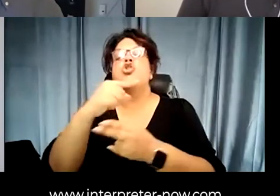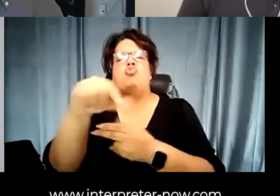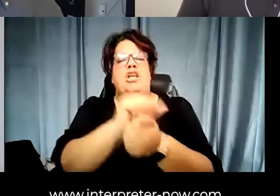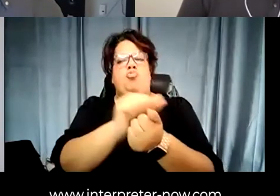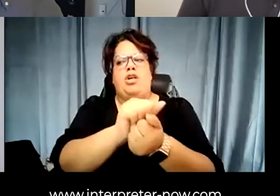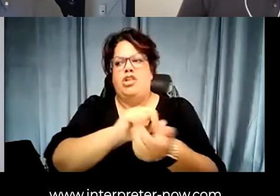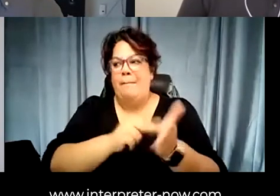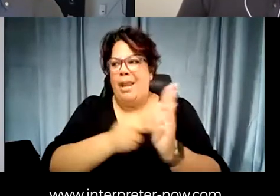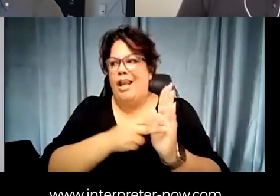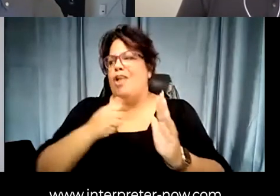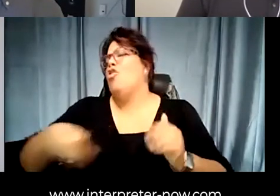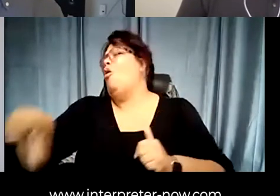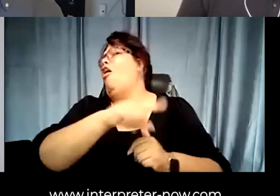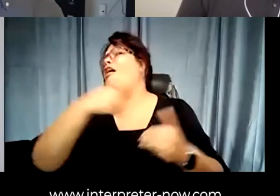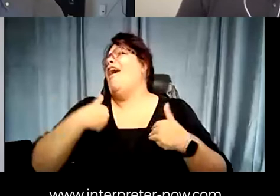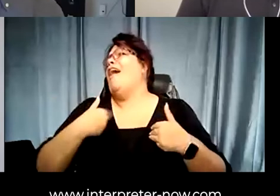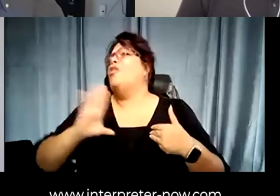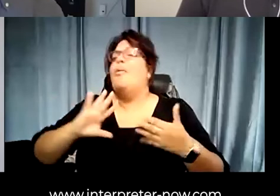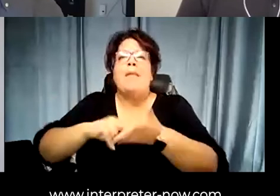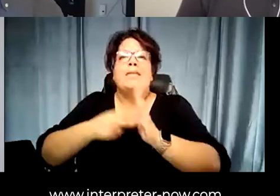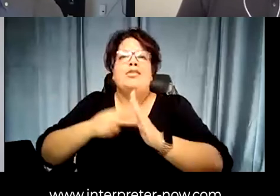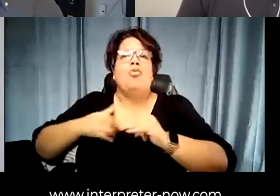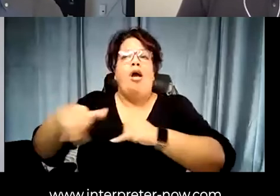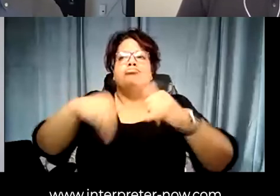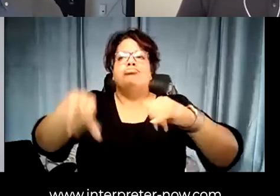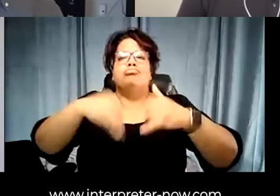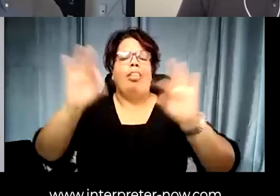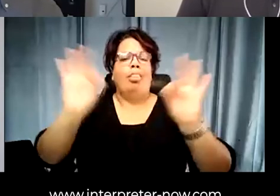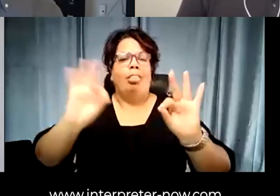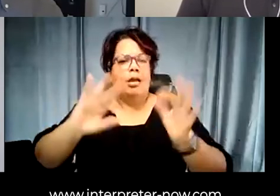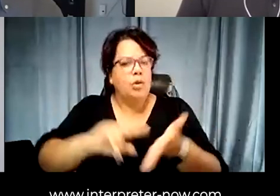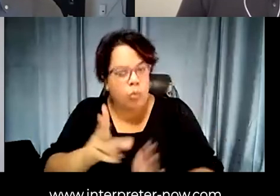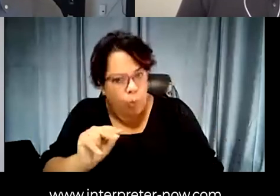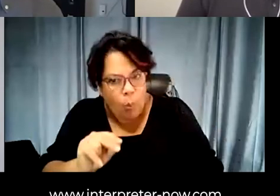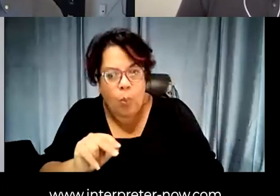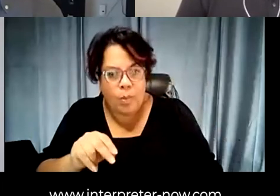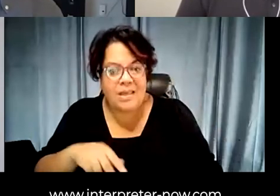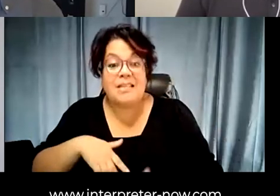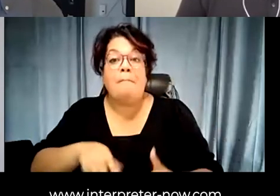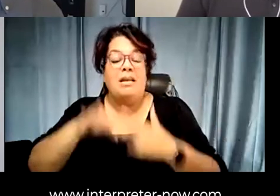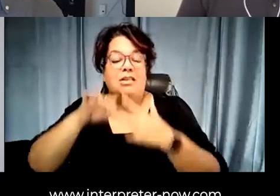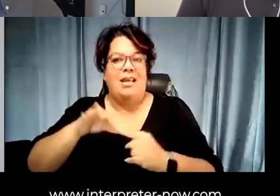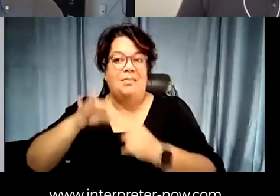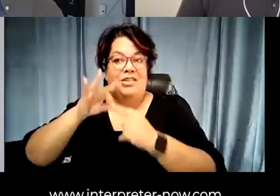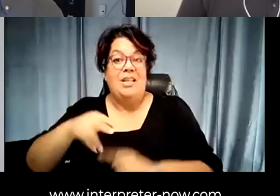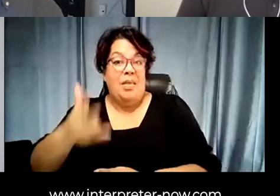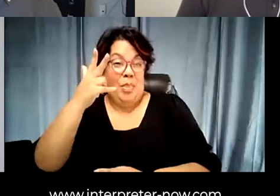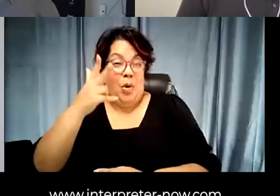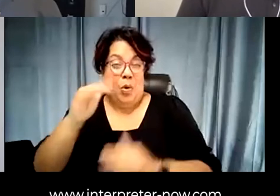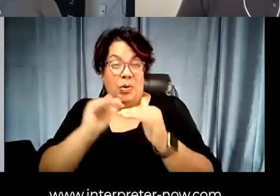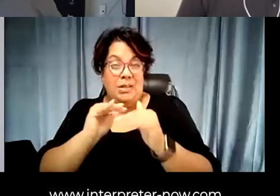want to discount this very deep internal feeling that can happen, especially in the third stage, which is around